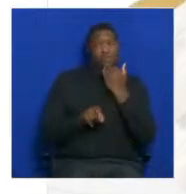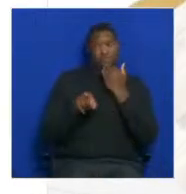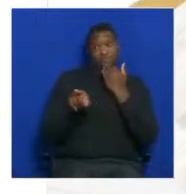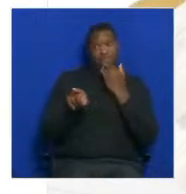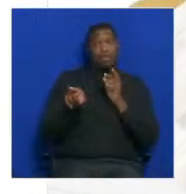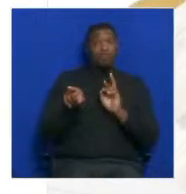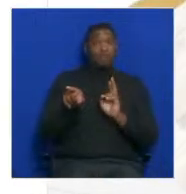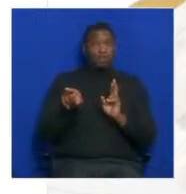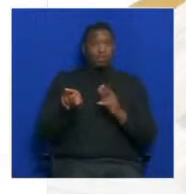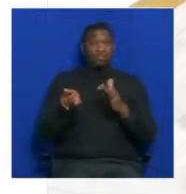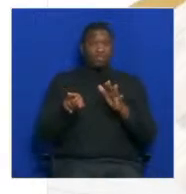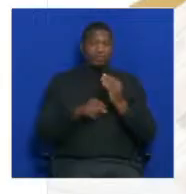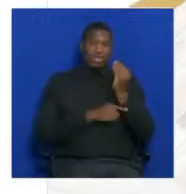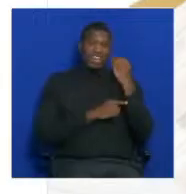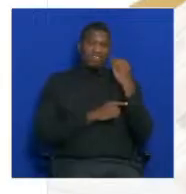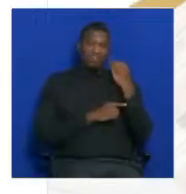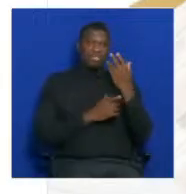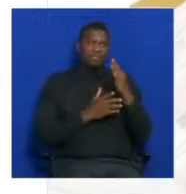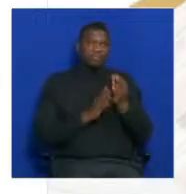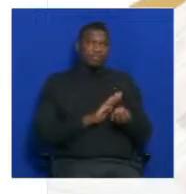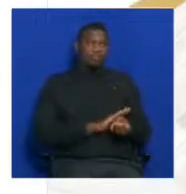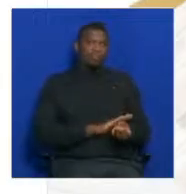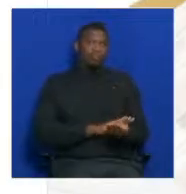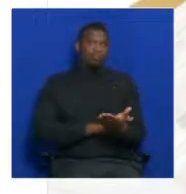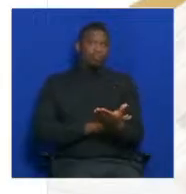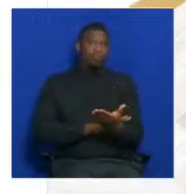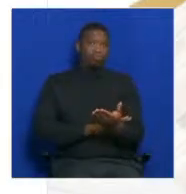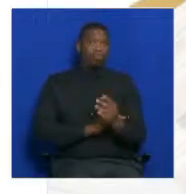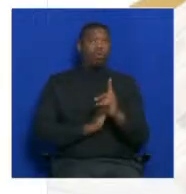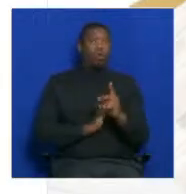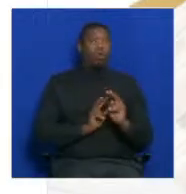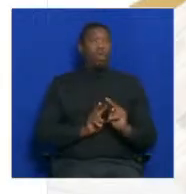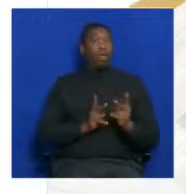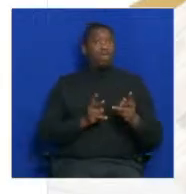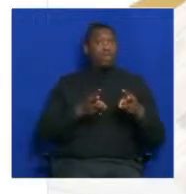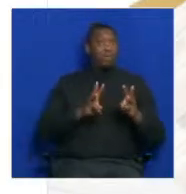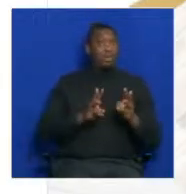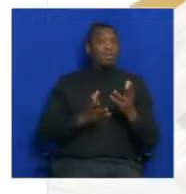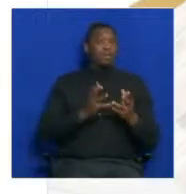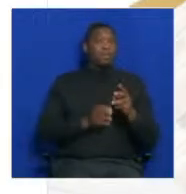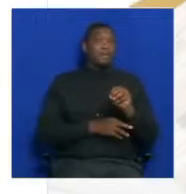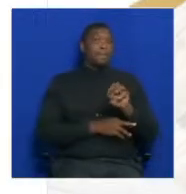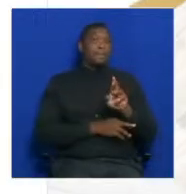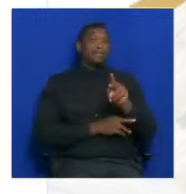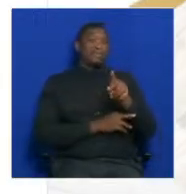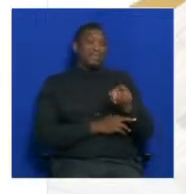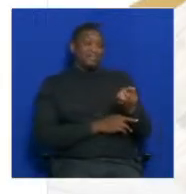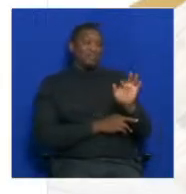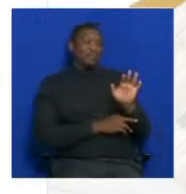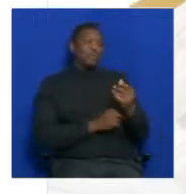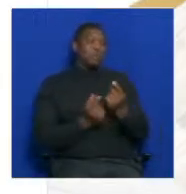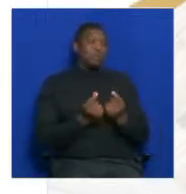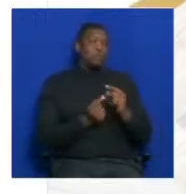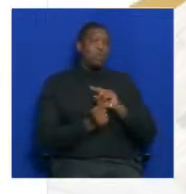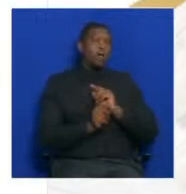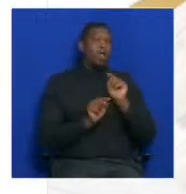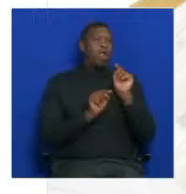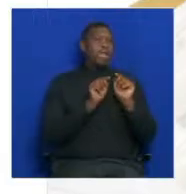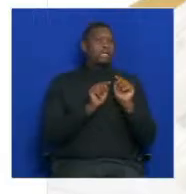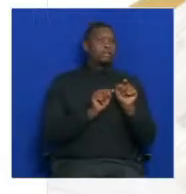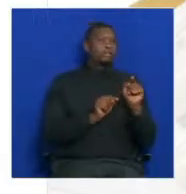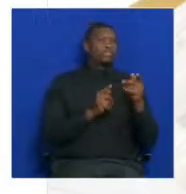Alternatively, that Mr. Binang would have done so, allegedly because he learned that